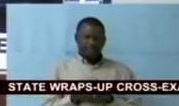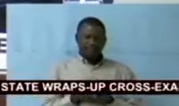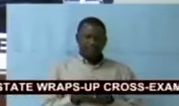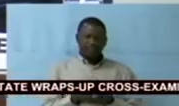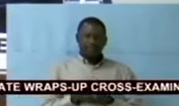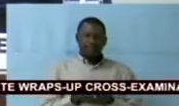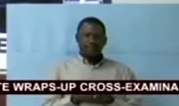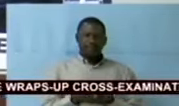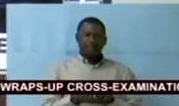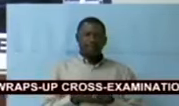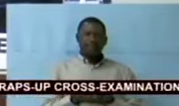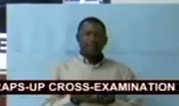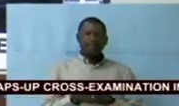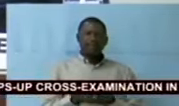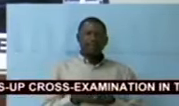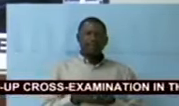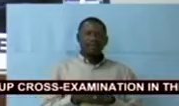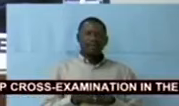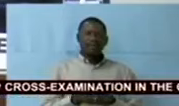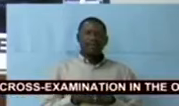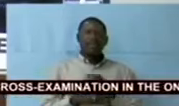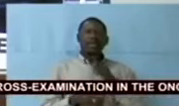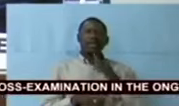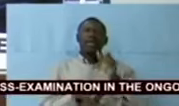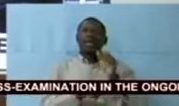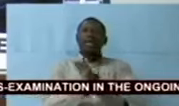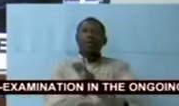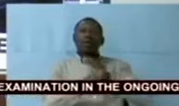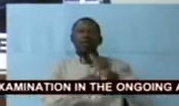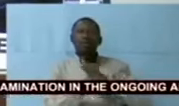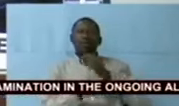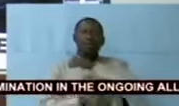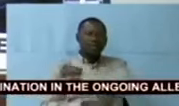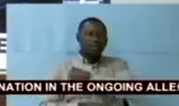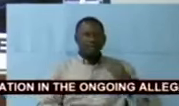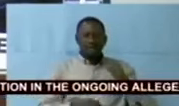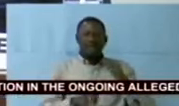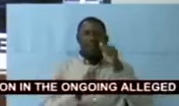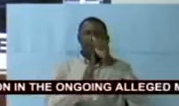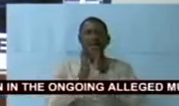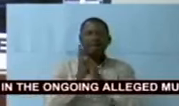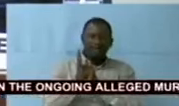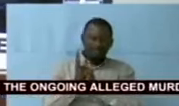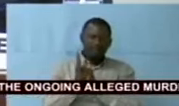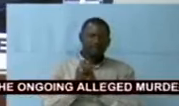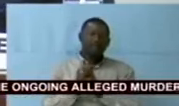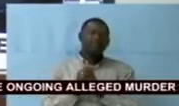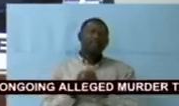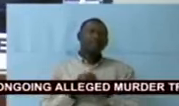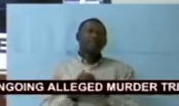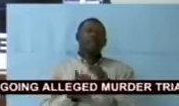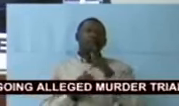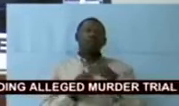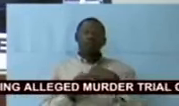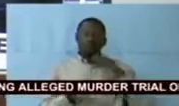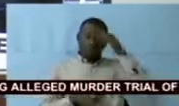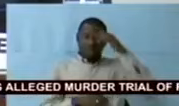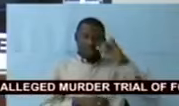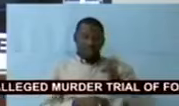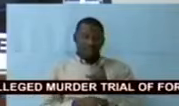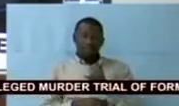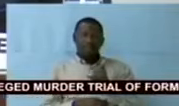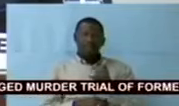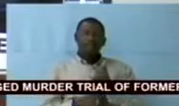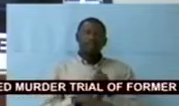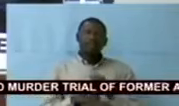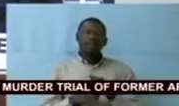The Economic Crimes Act, luwa membe marali nyi fankatinya kunyal. You'd agree is in fact